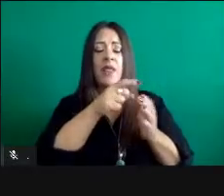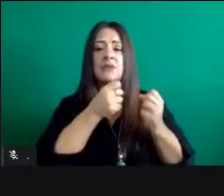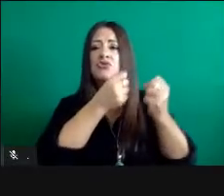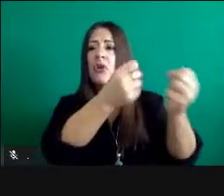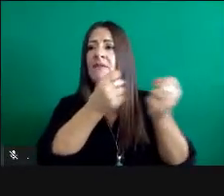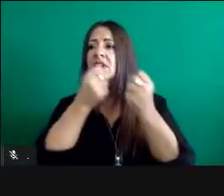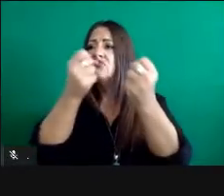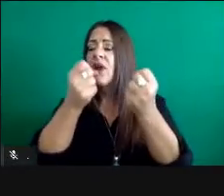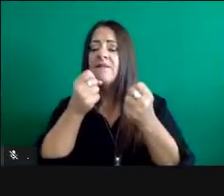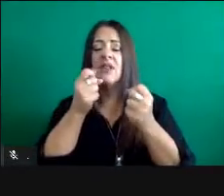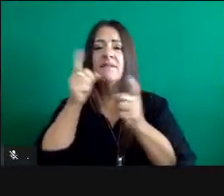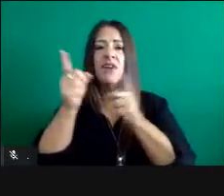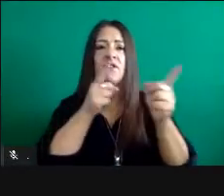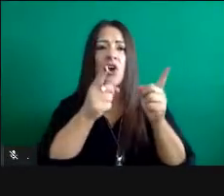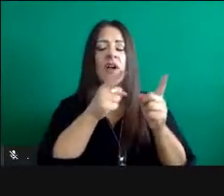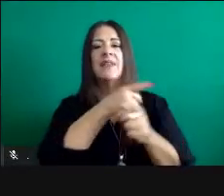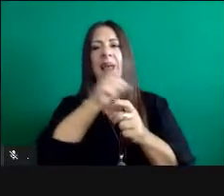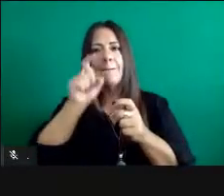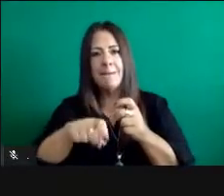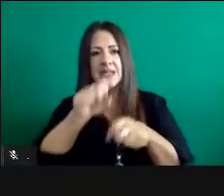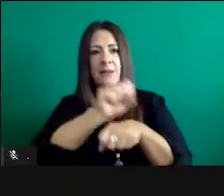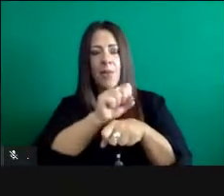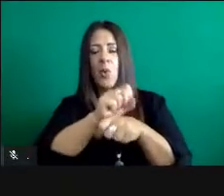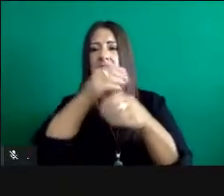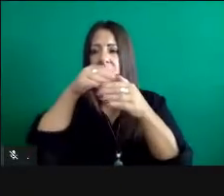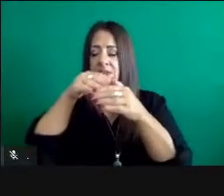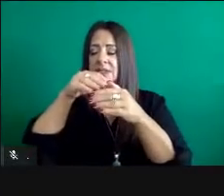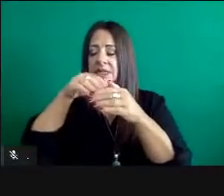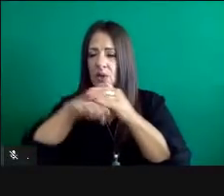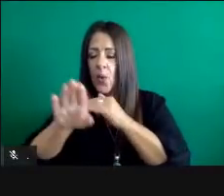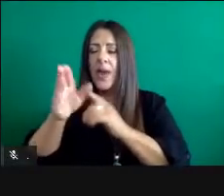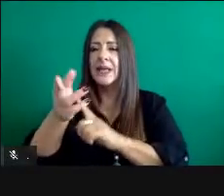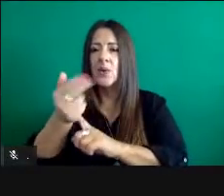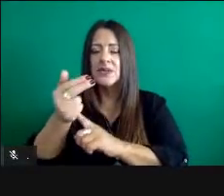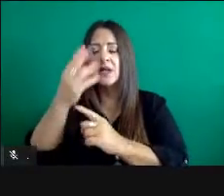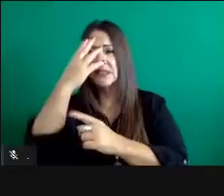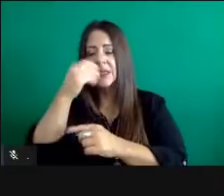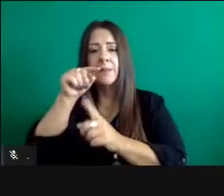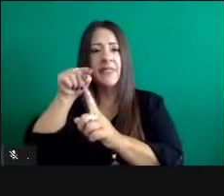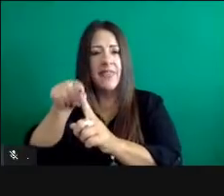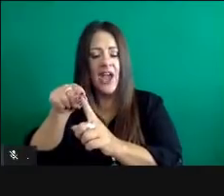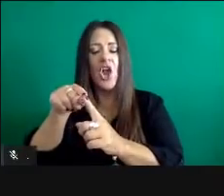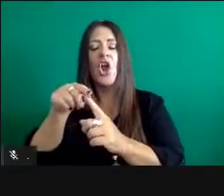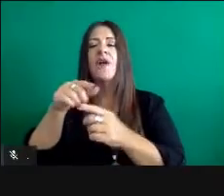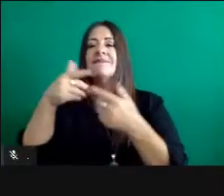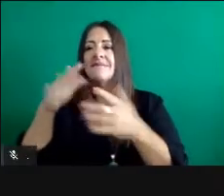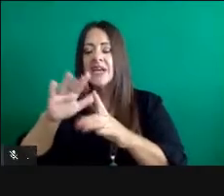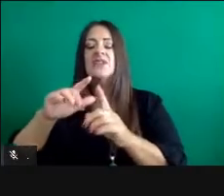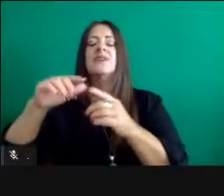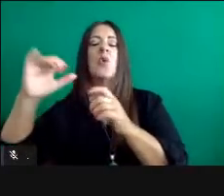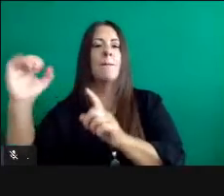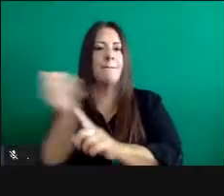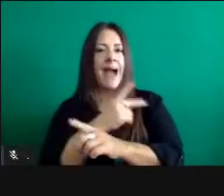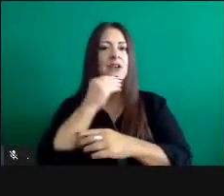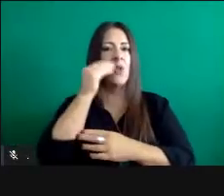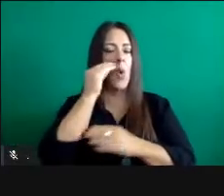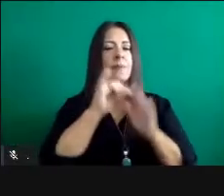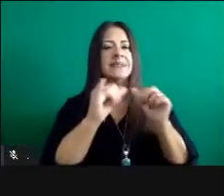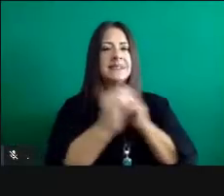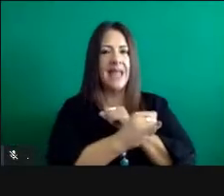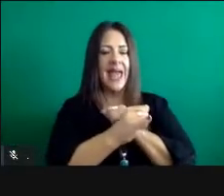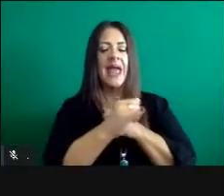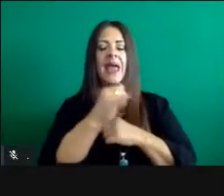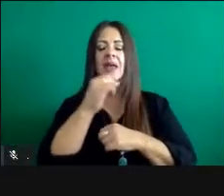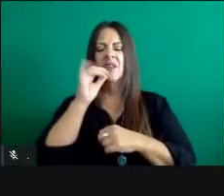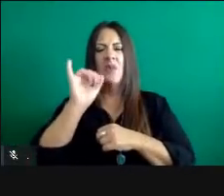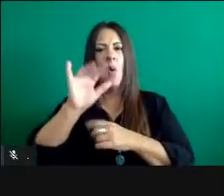employees to travel, spend a night in a hotel to do business, hopefully return to their homes as soon as it is safe and possible for them to